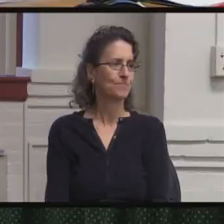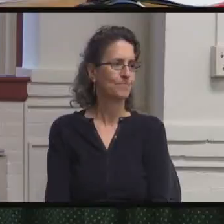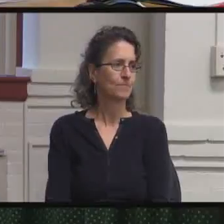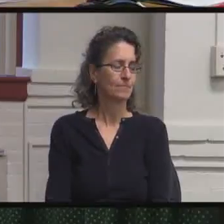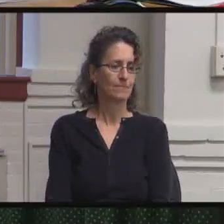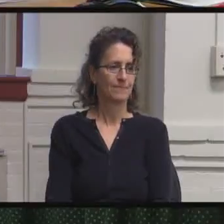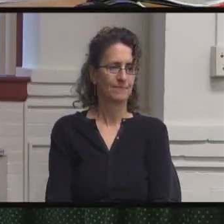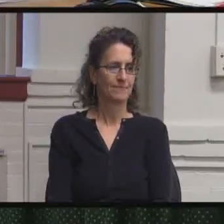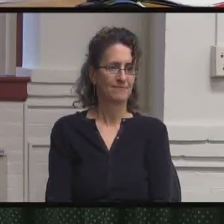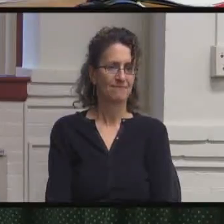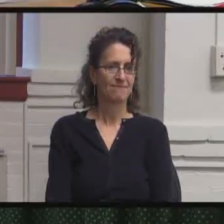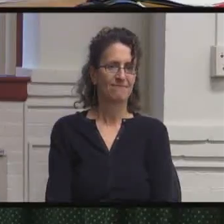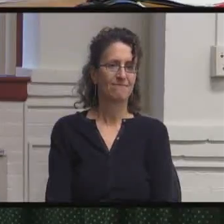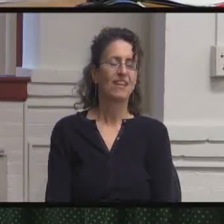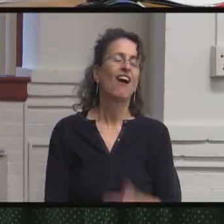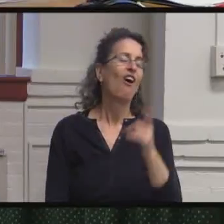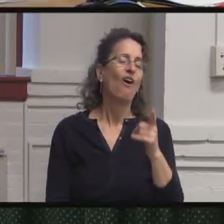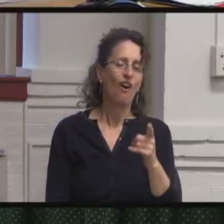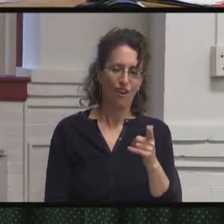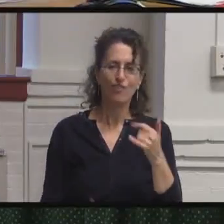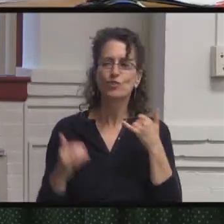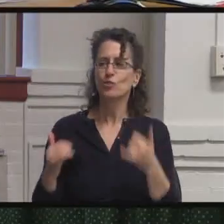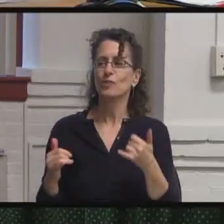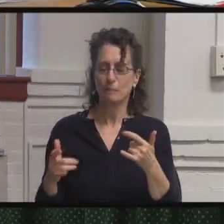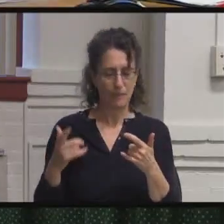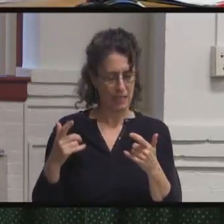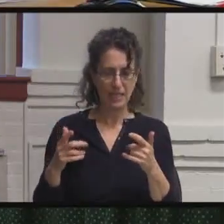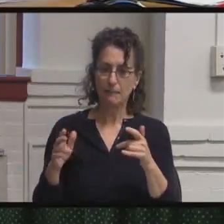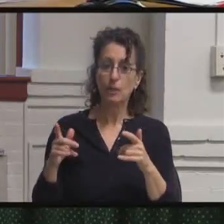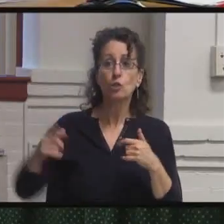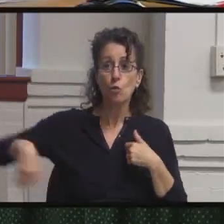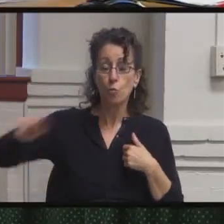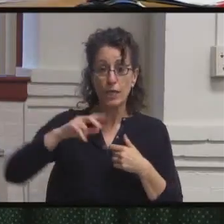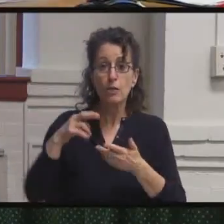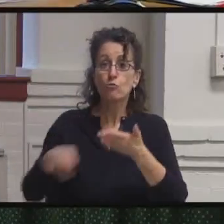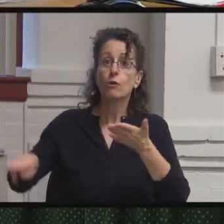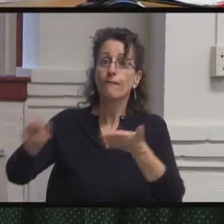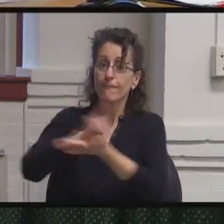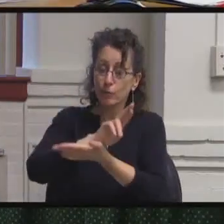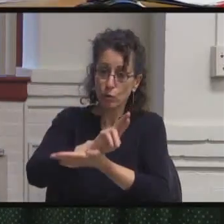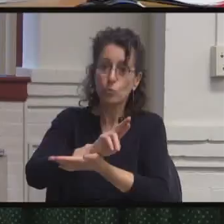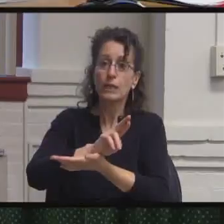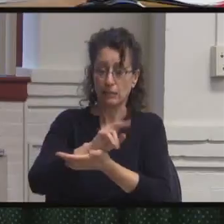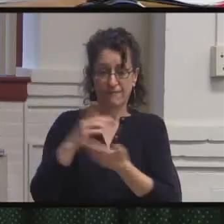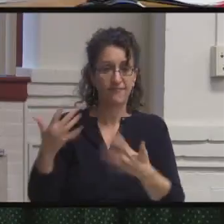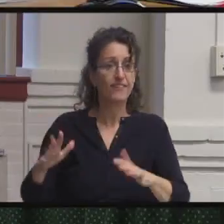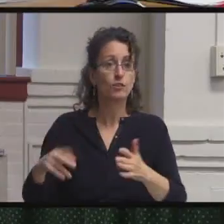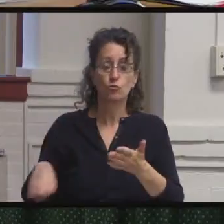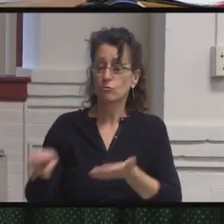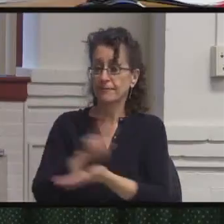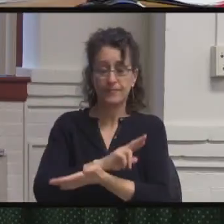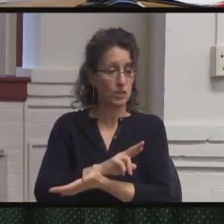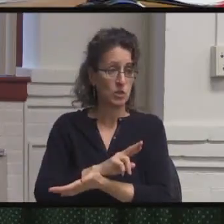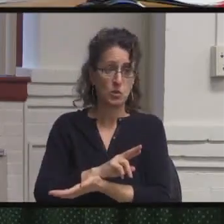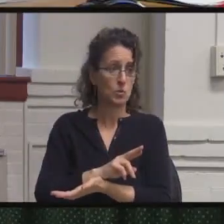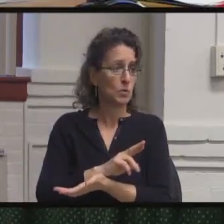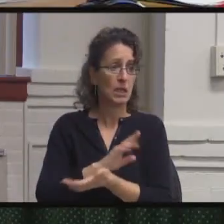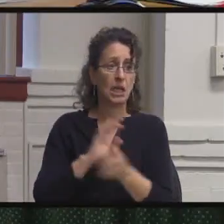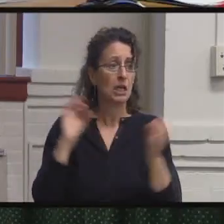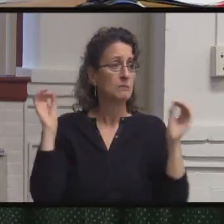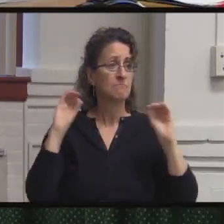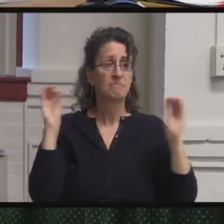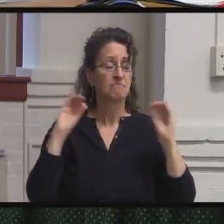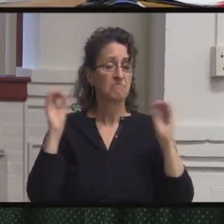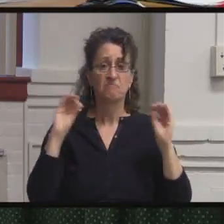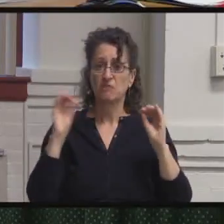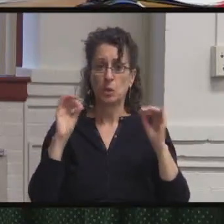Right, so it's reviewed by Select Board today. And everybody's reviewed by Select Board and signed by the Select Board. Very good. And there's not a need for other official